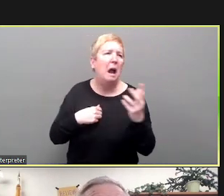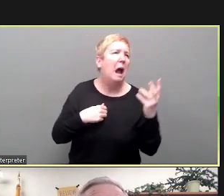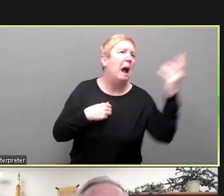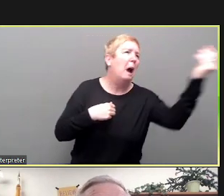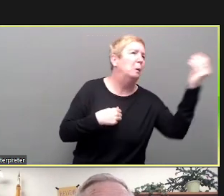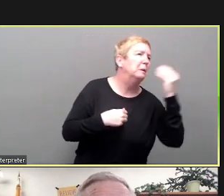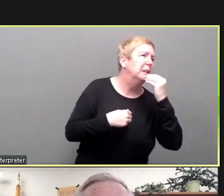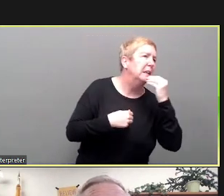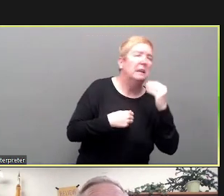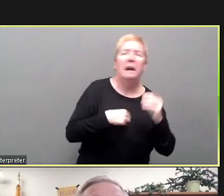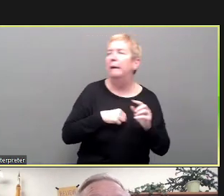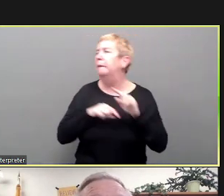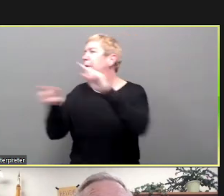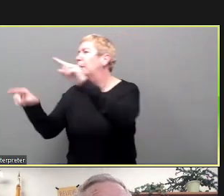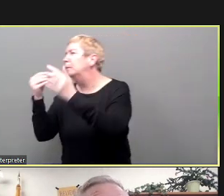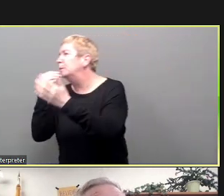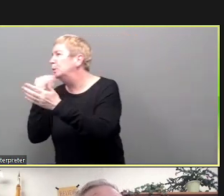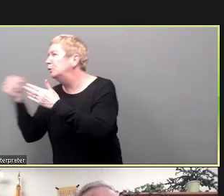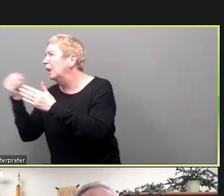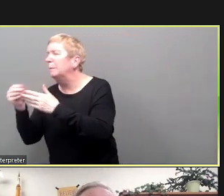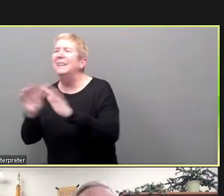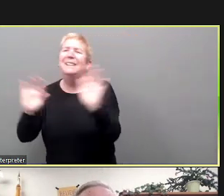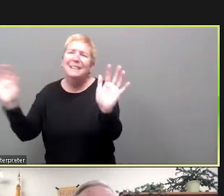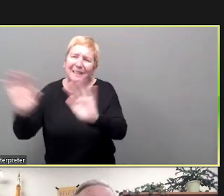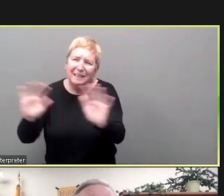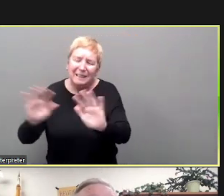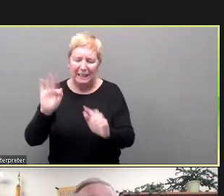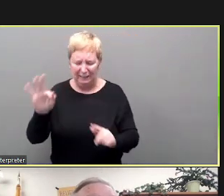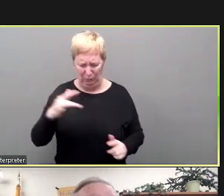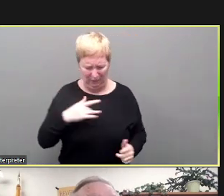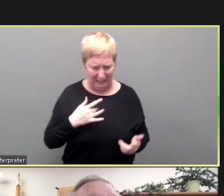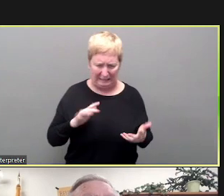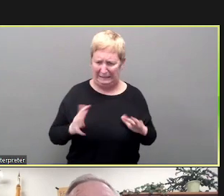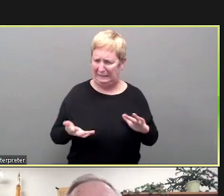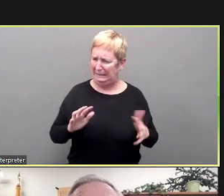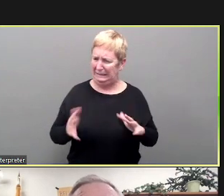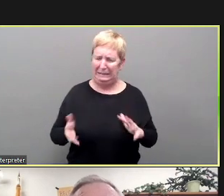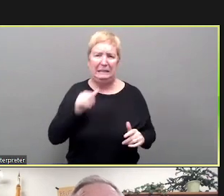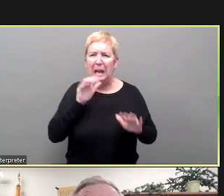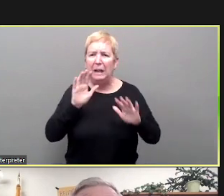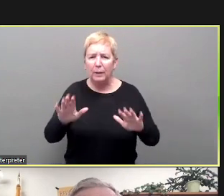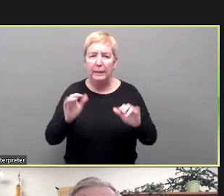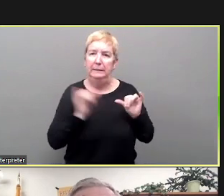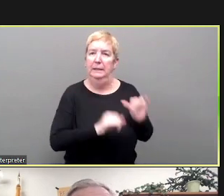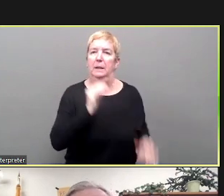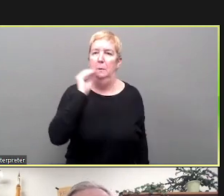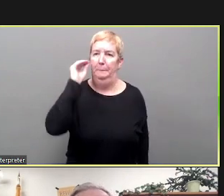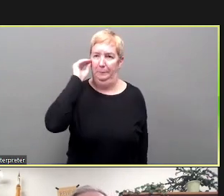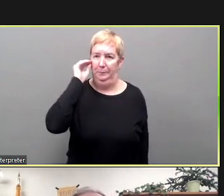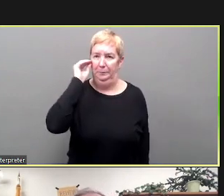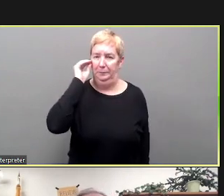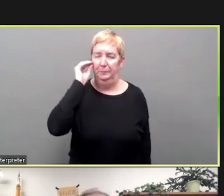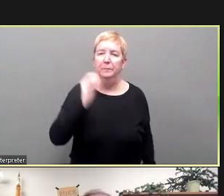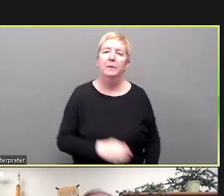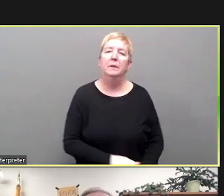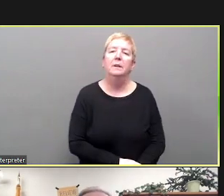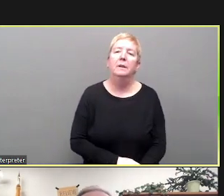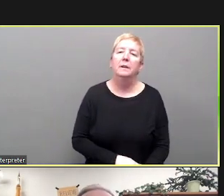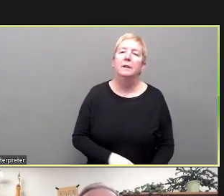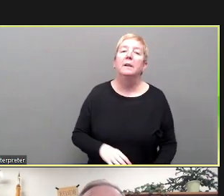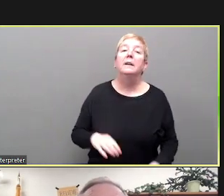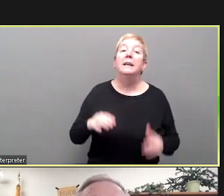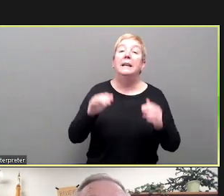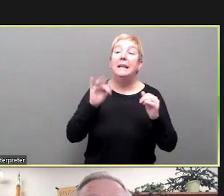that. Don't wait. Isolate. And we will, if you do have symptoms, we are working, as you know, to divert a lot